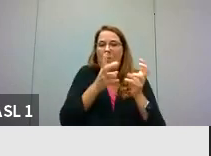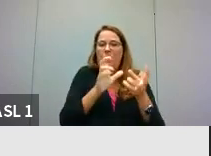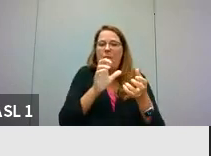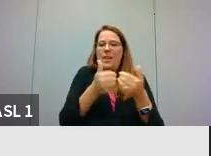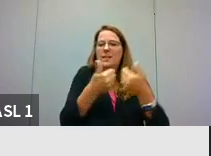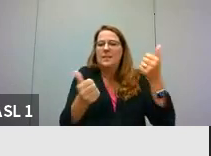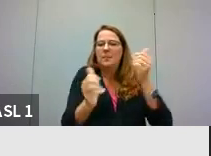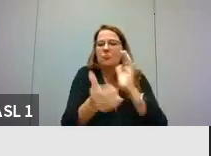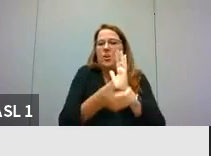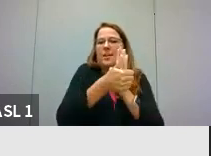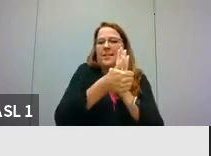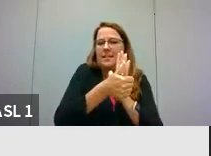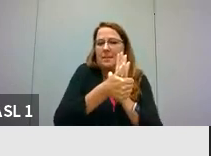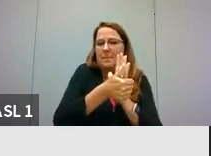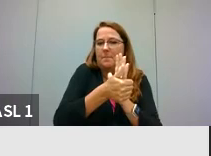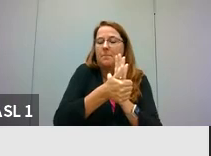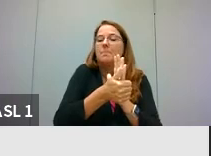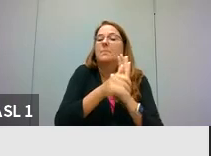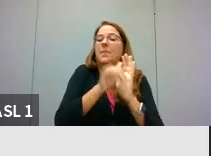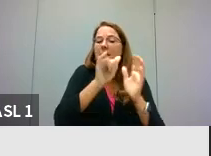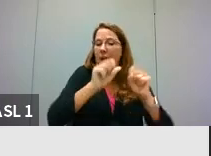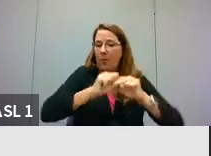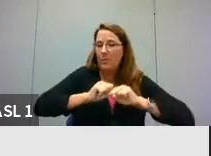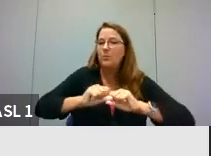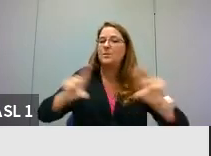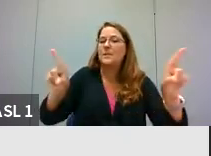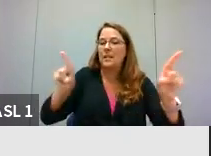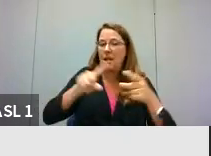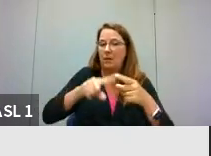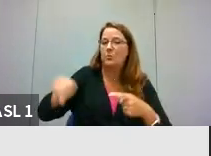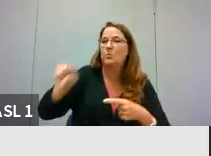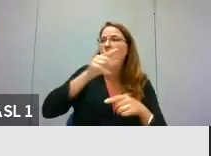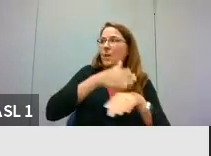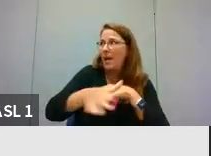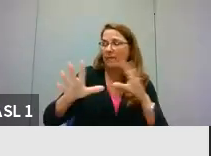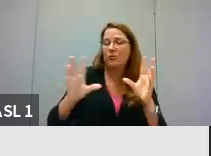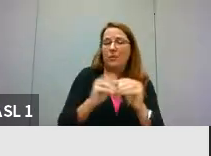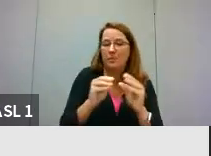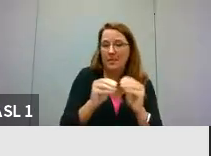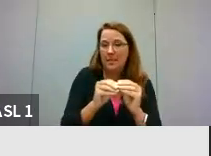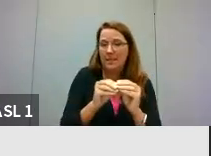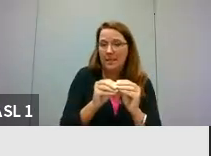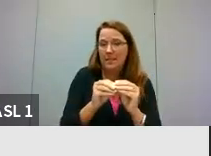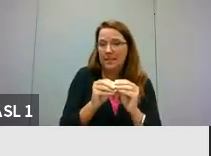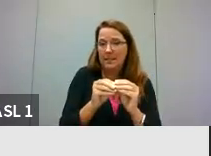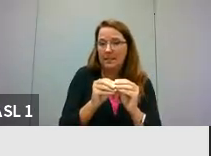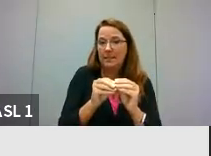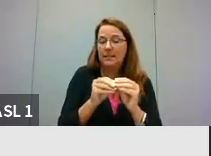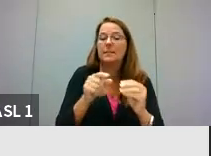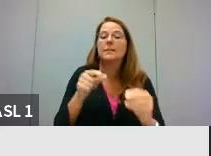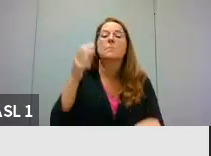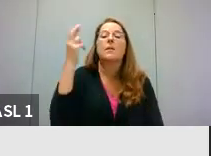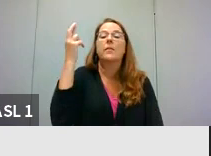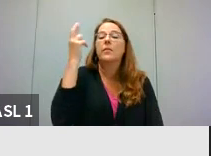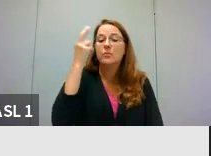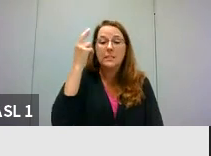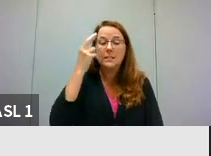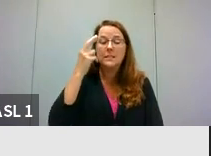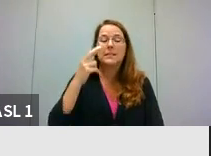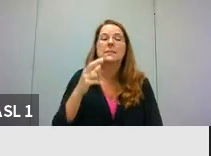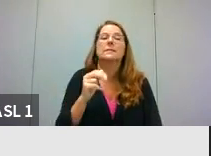addendum, and we will send that out to you after this meeting. But the reason we want to do that is